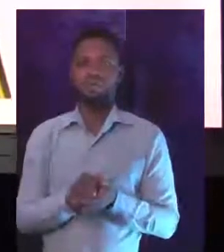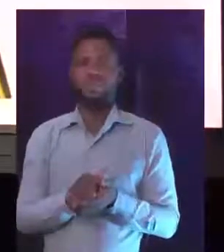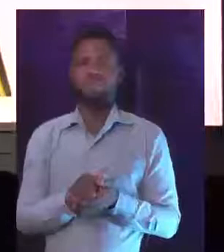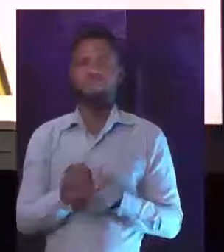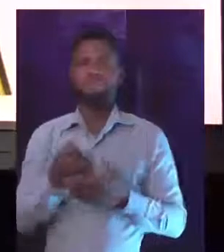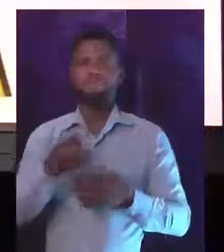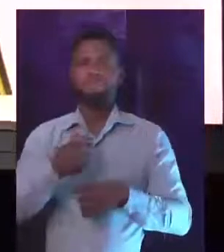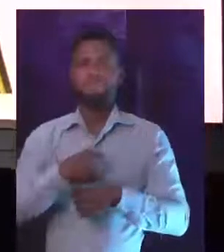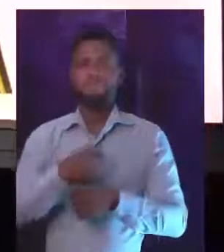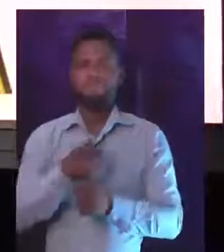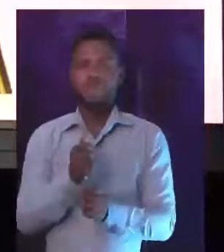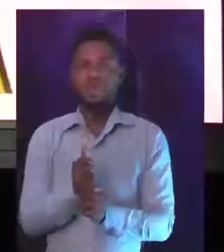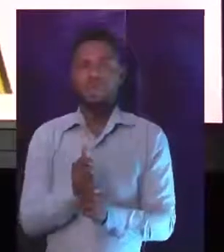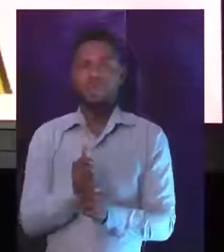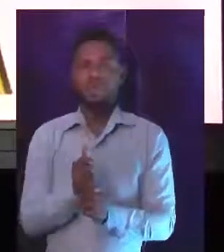that